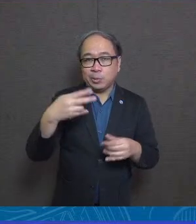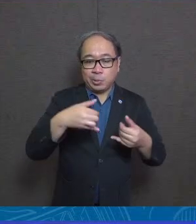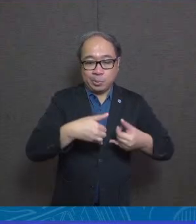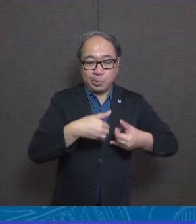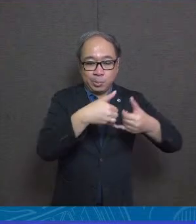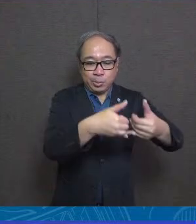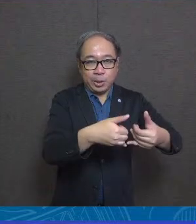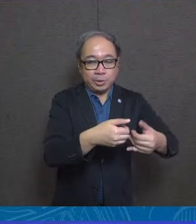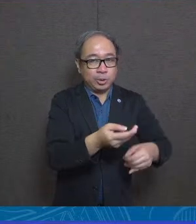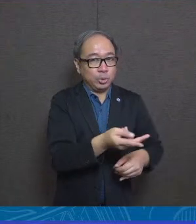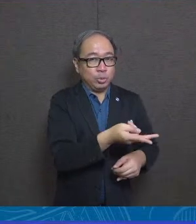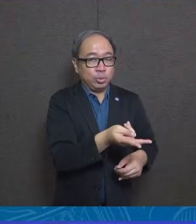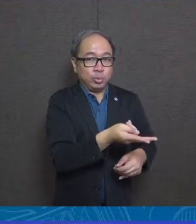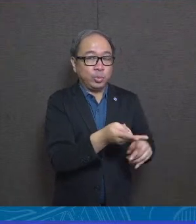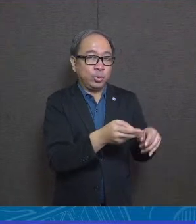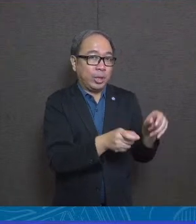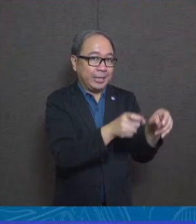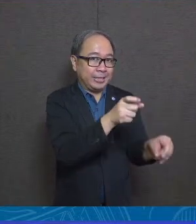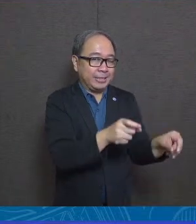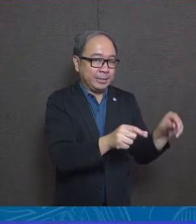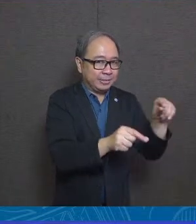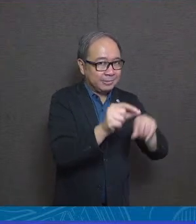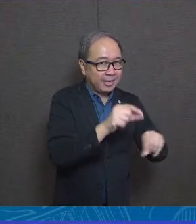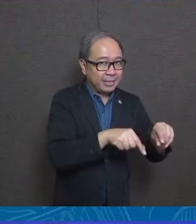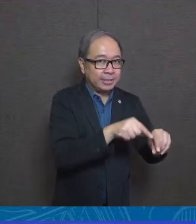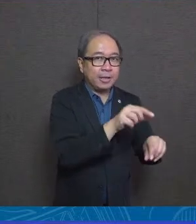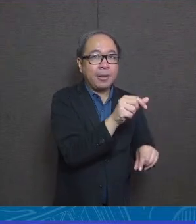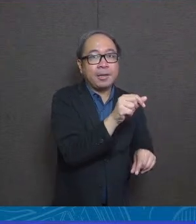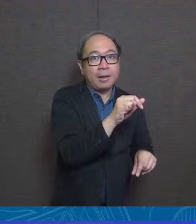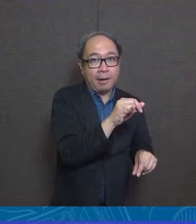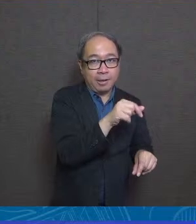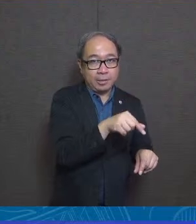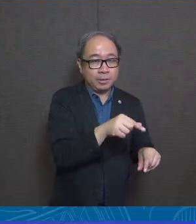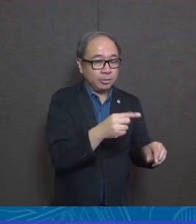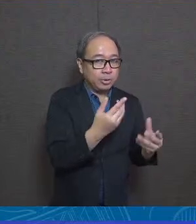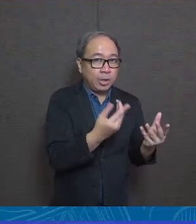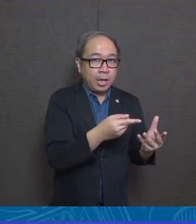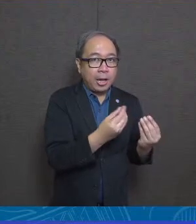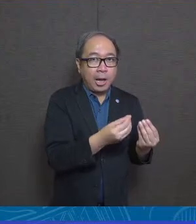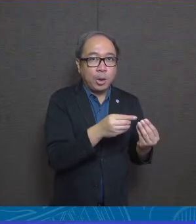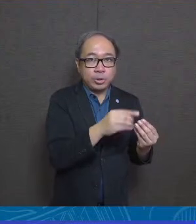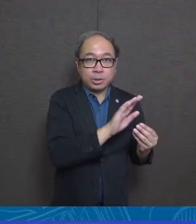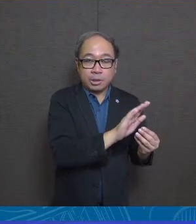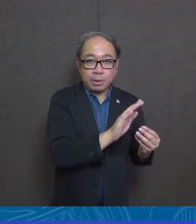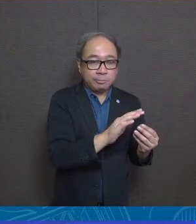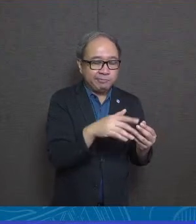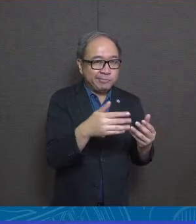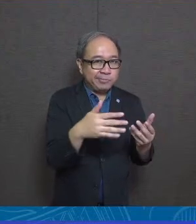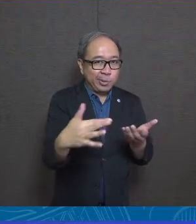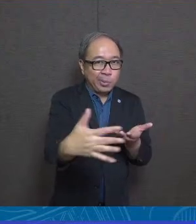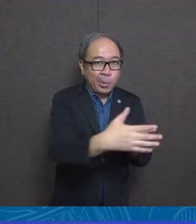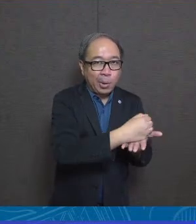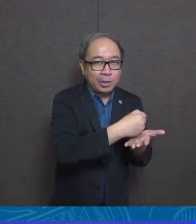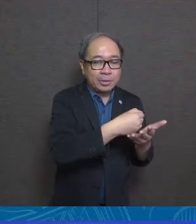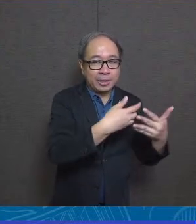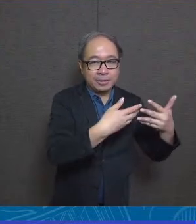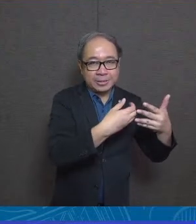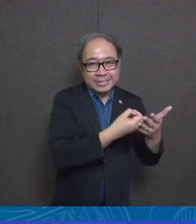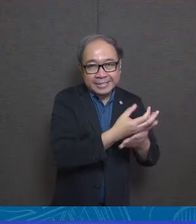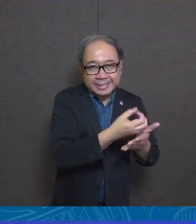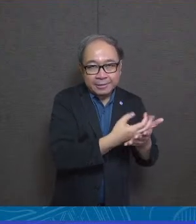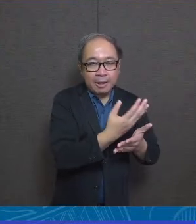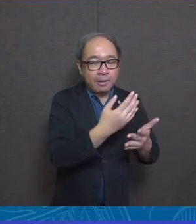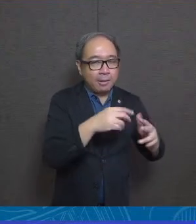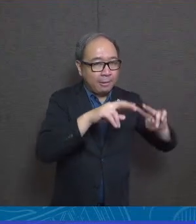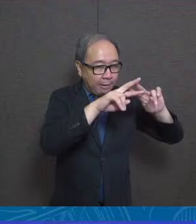those scientists who enable structures to get data and analyze data and identify